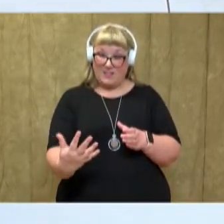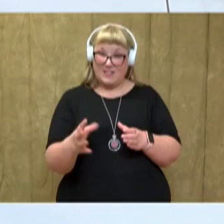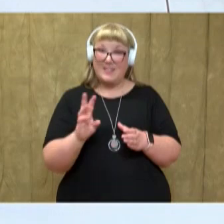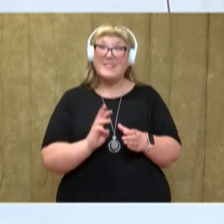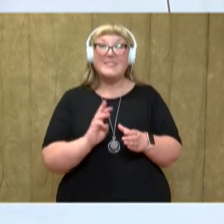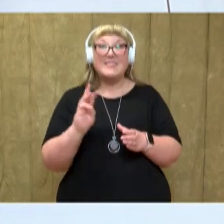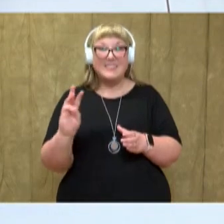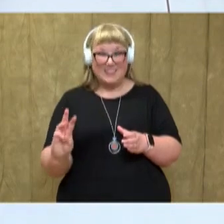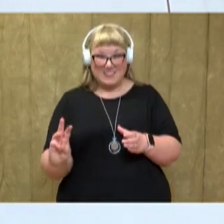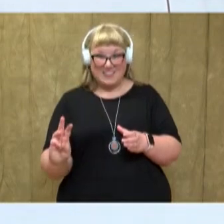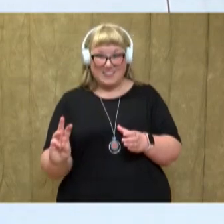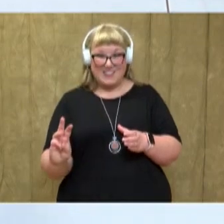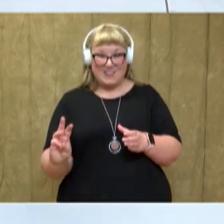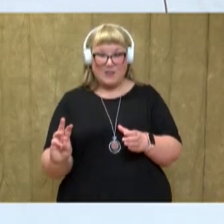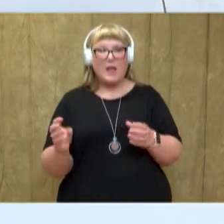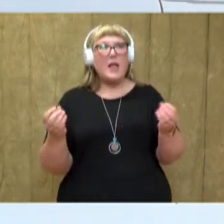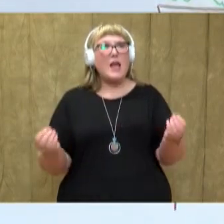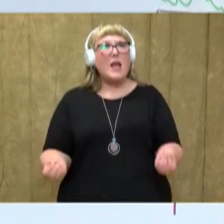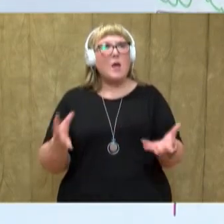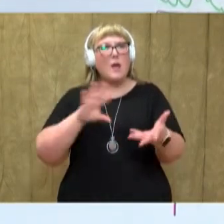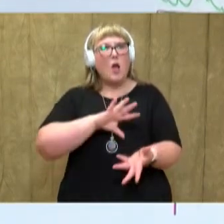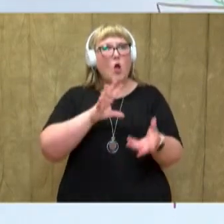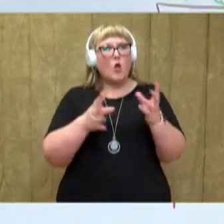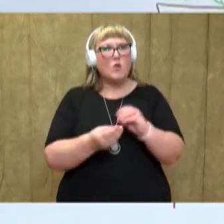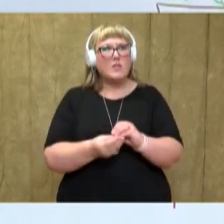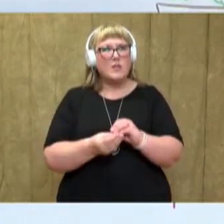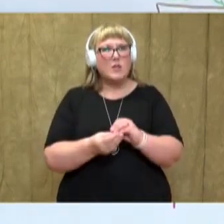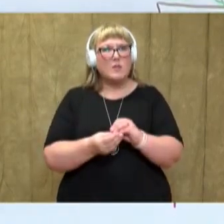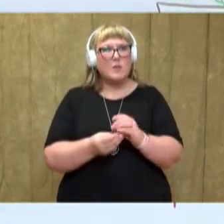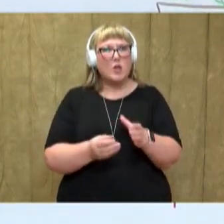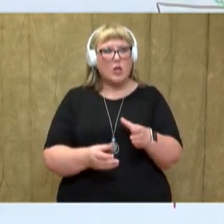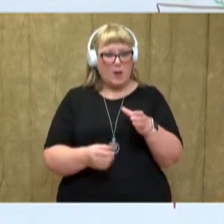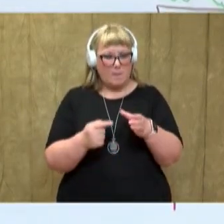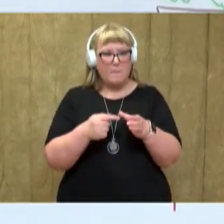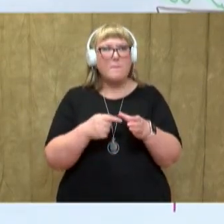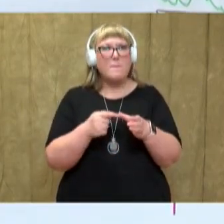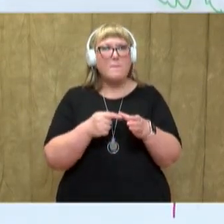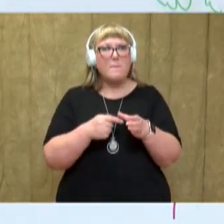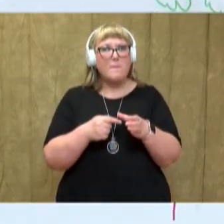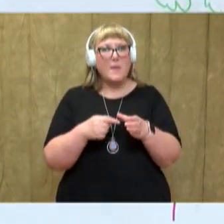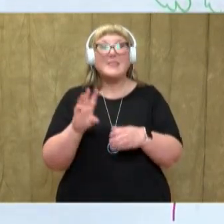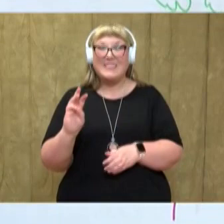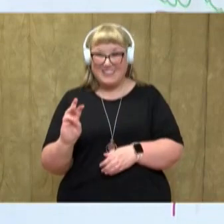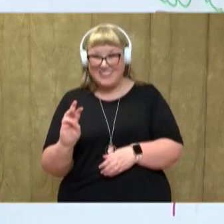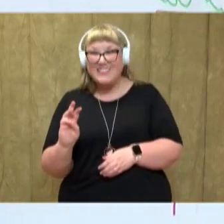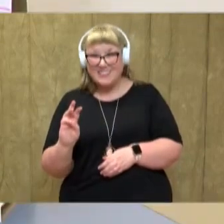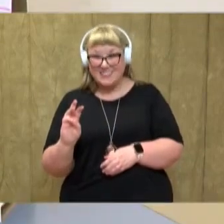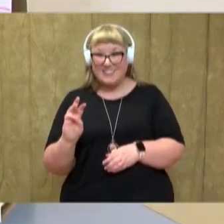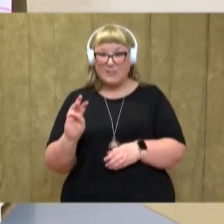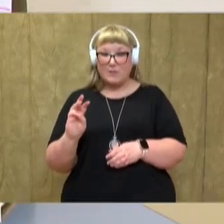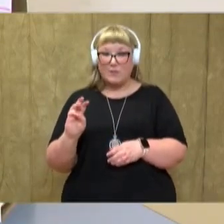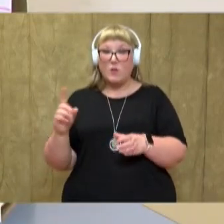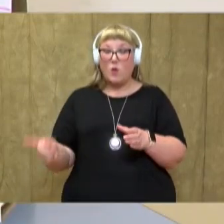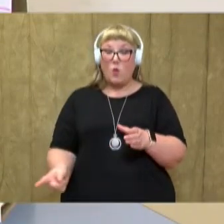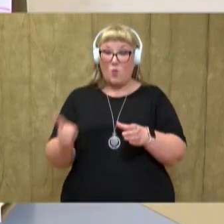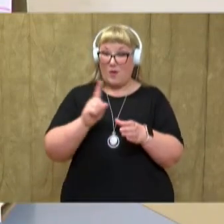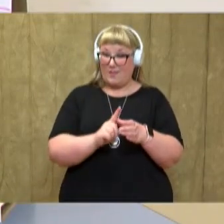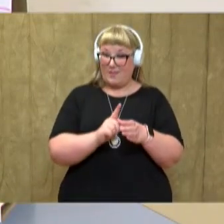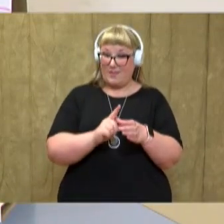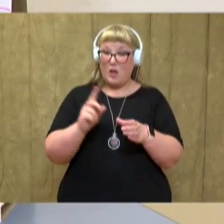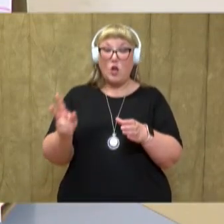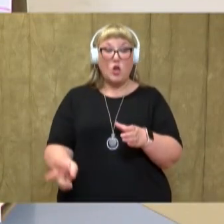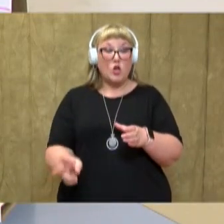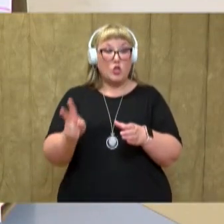5, 6. How many scoops of ice cream did we have in our cup? 6. Let's put them back in.